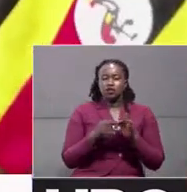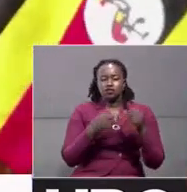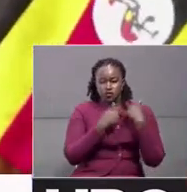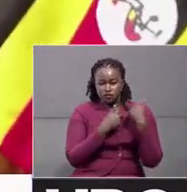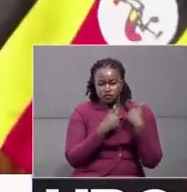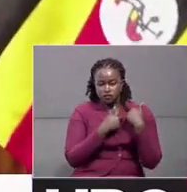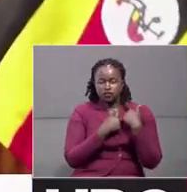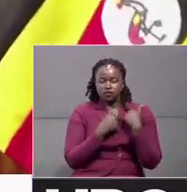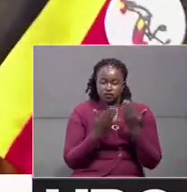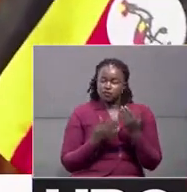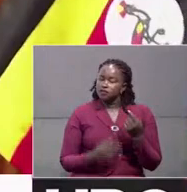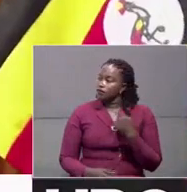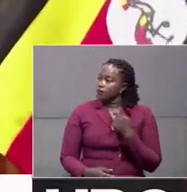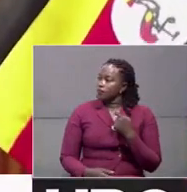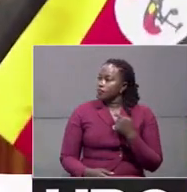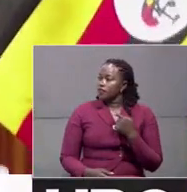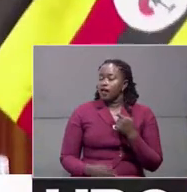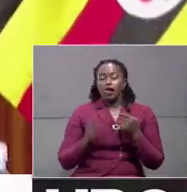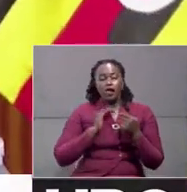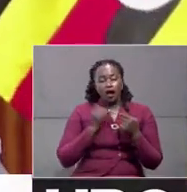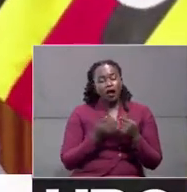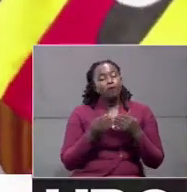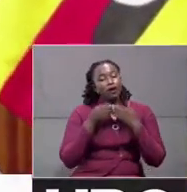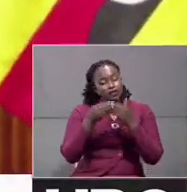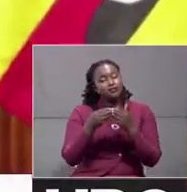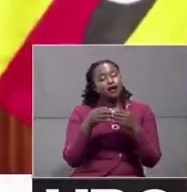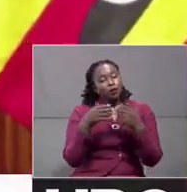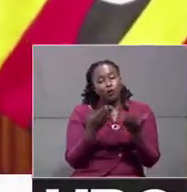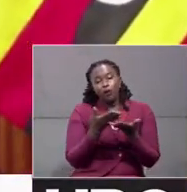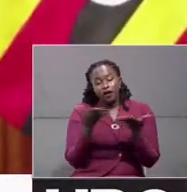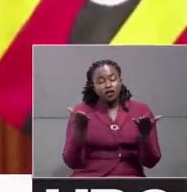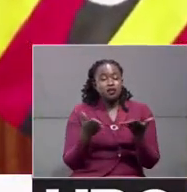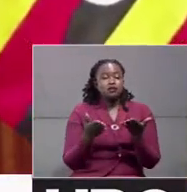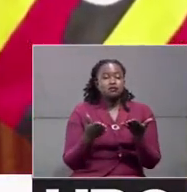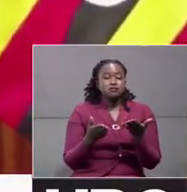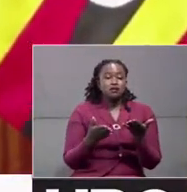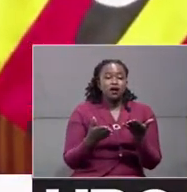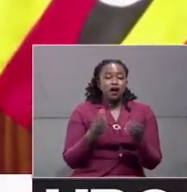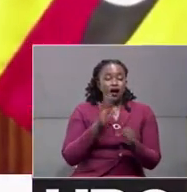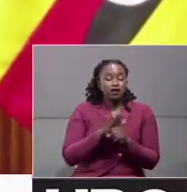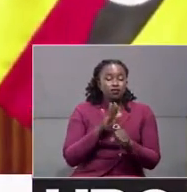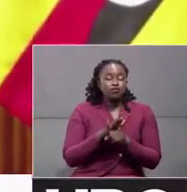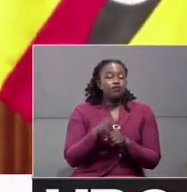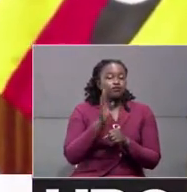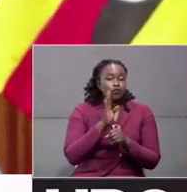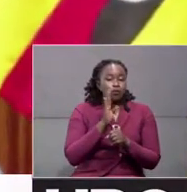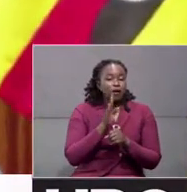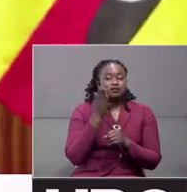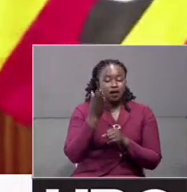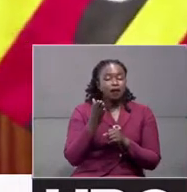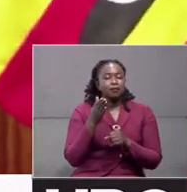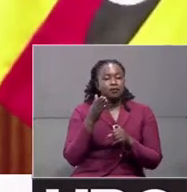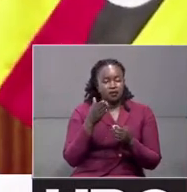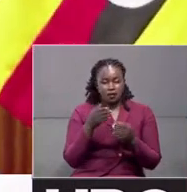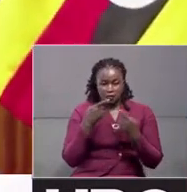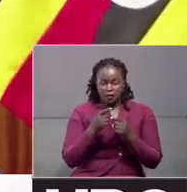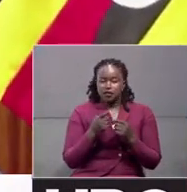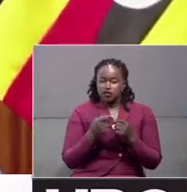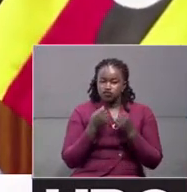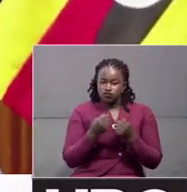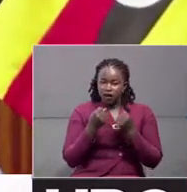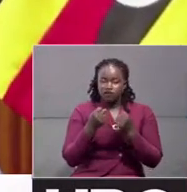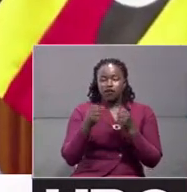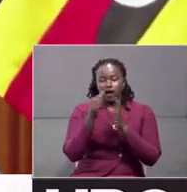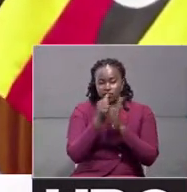team. Whether it is our leader or is whatever, there are a lot of rumors you'll get in cabinet, but please drive the agenda of the Minister